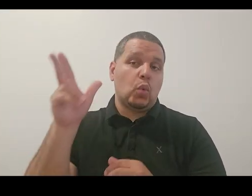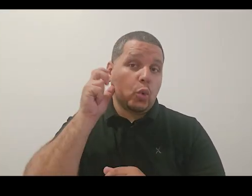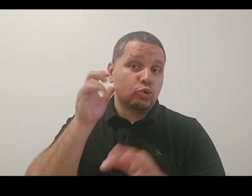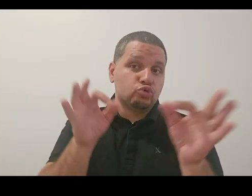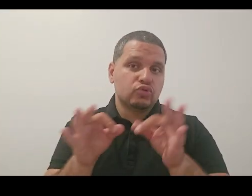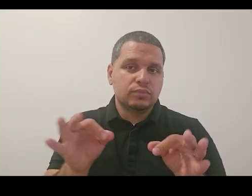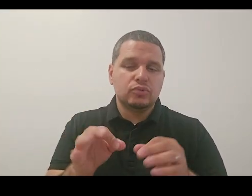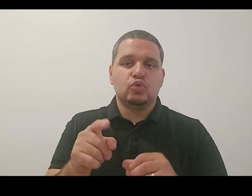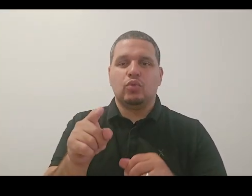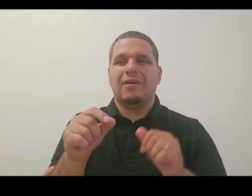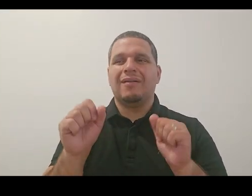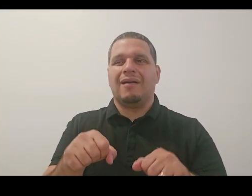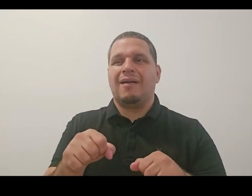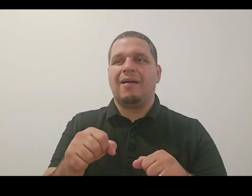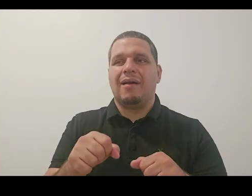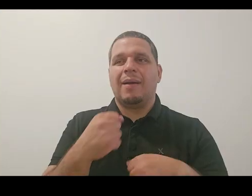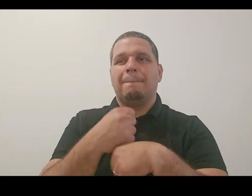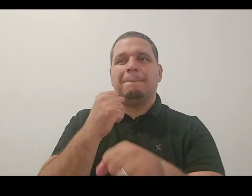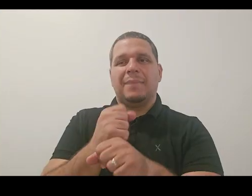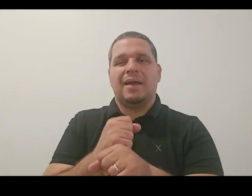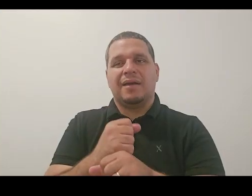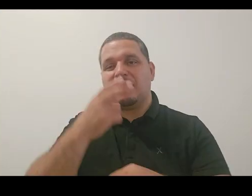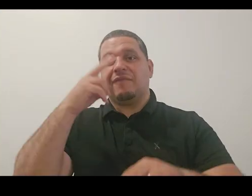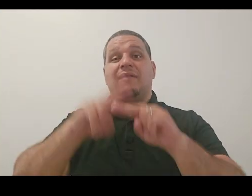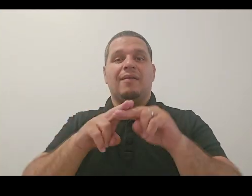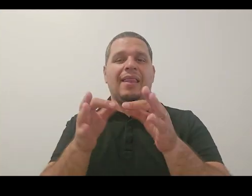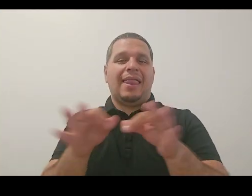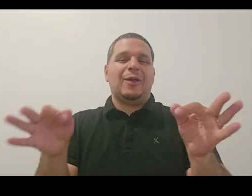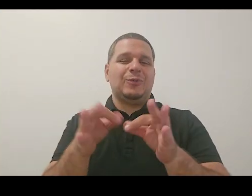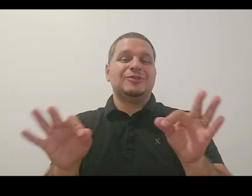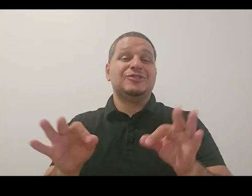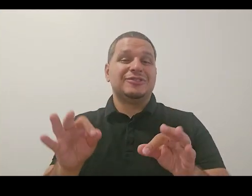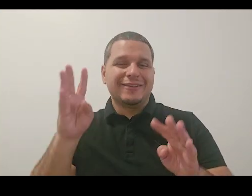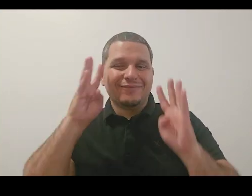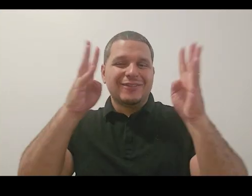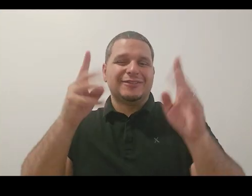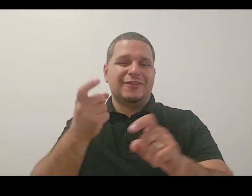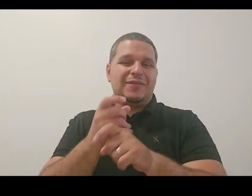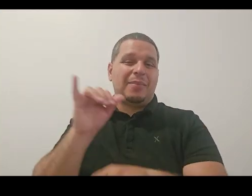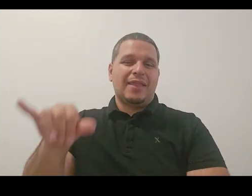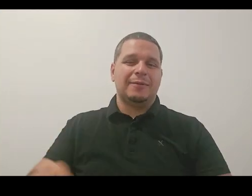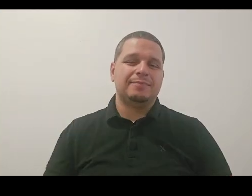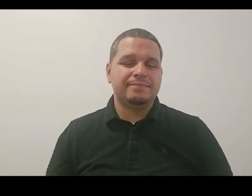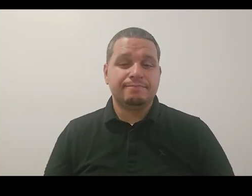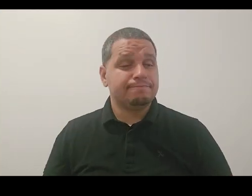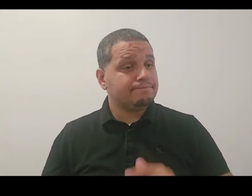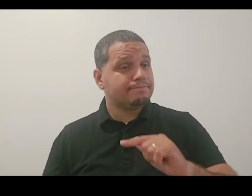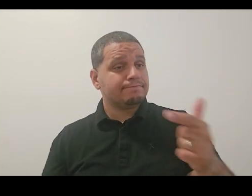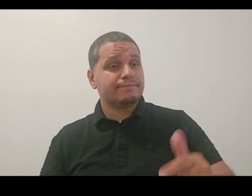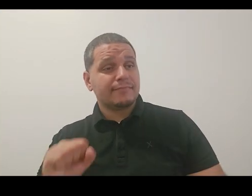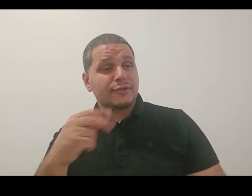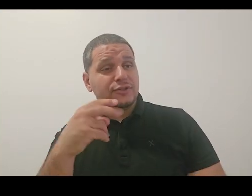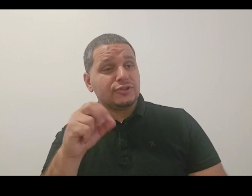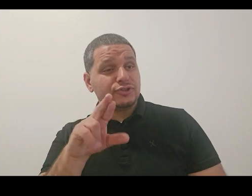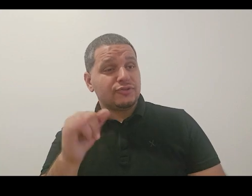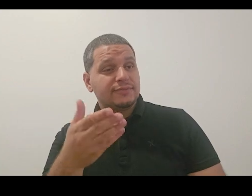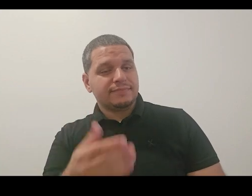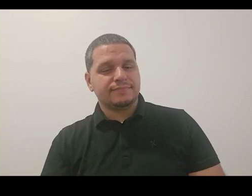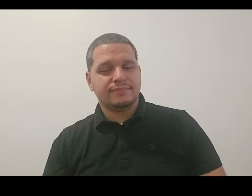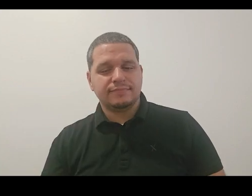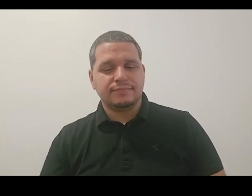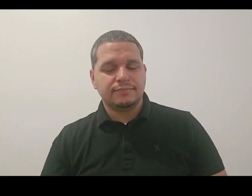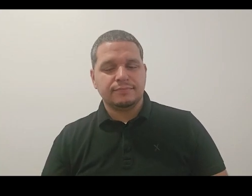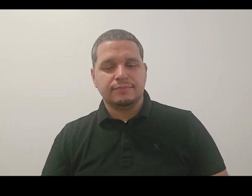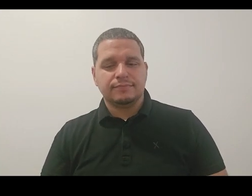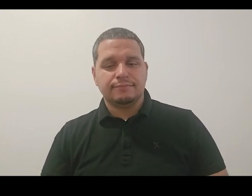things about audio description is how you can make some fun language invention from it. How about you,